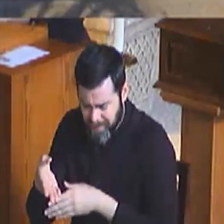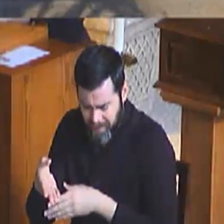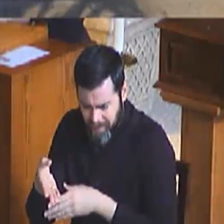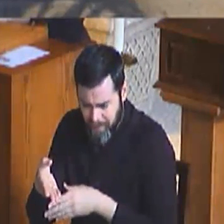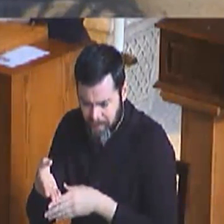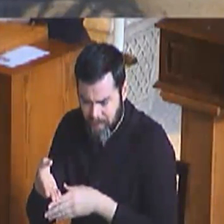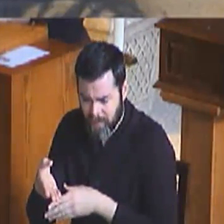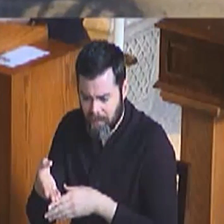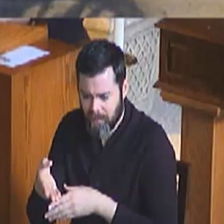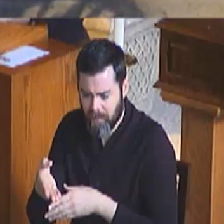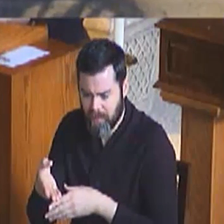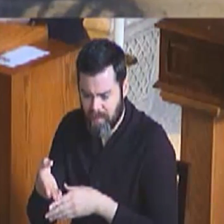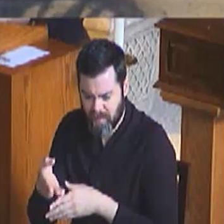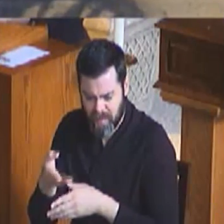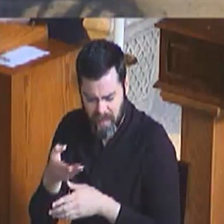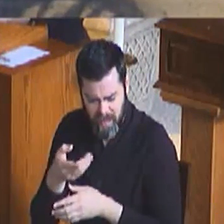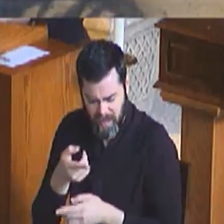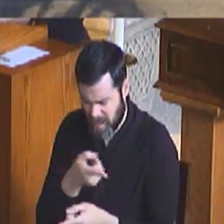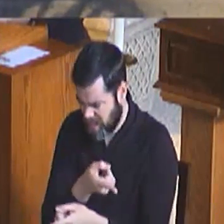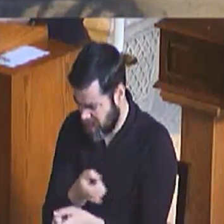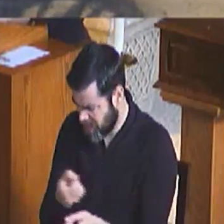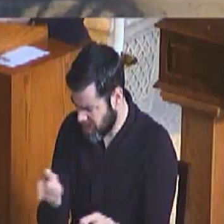despite all these things,